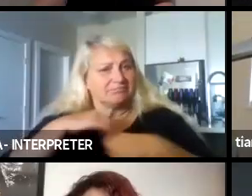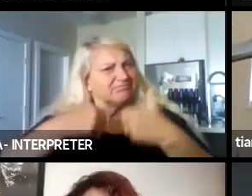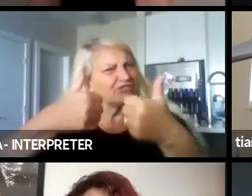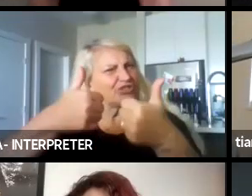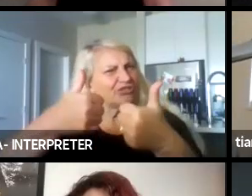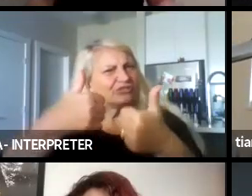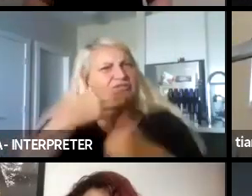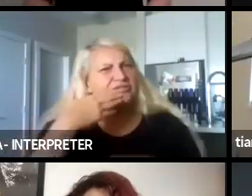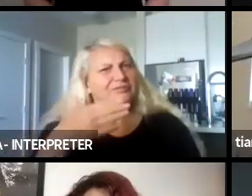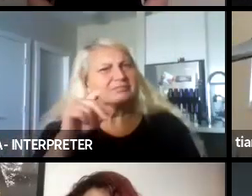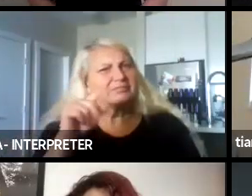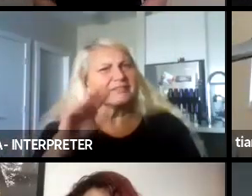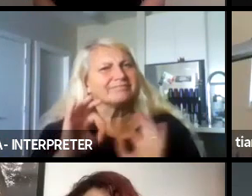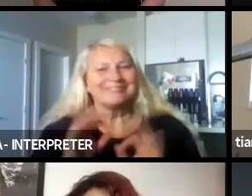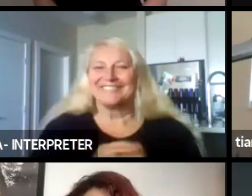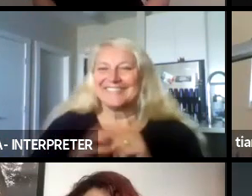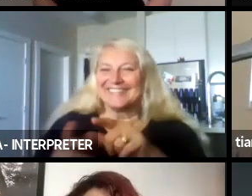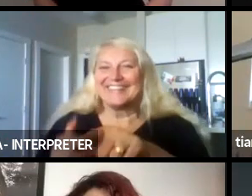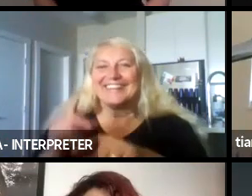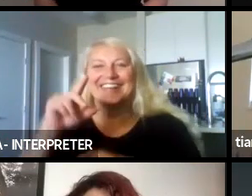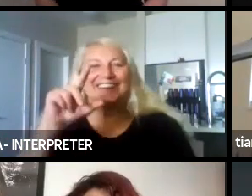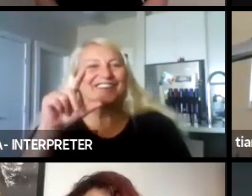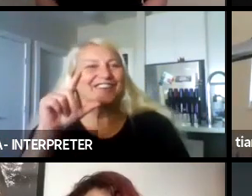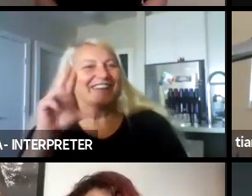Thank you, Carmen. Great to hear from you.